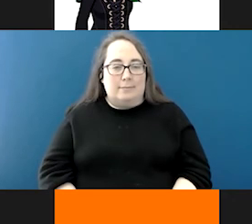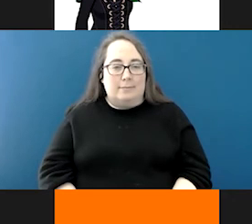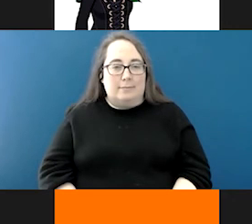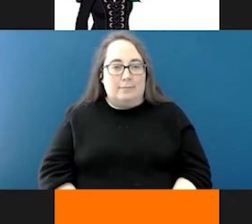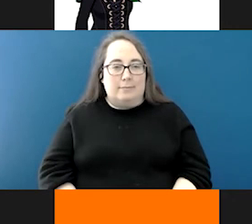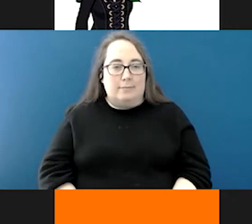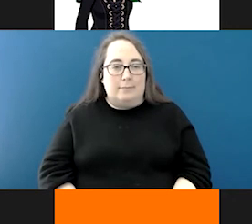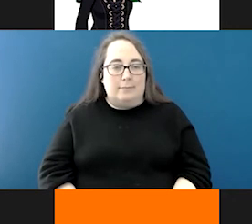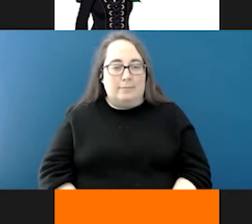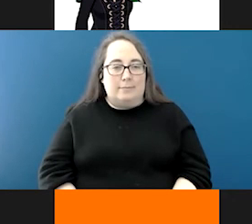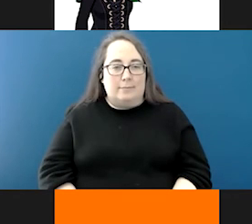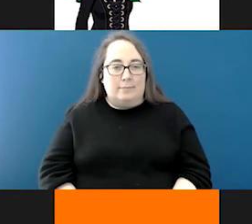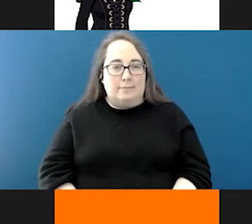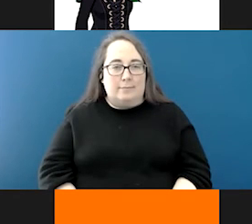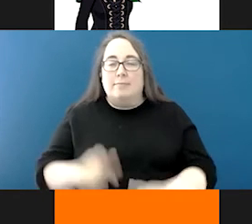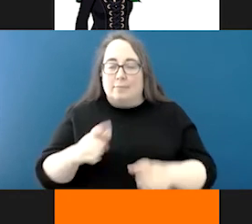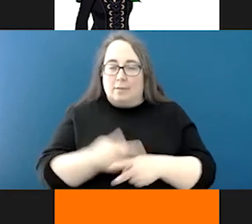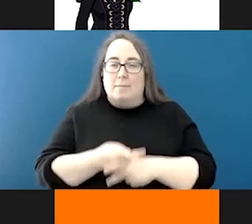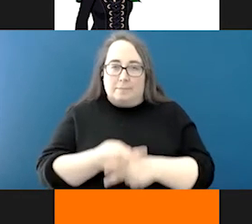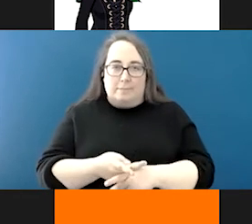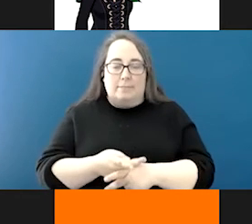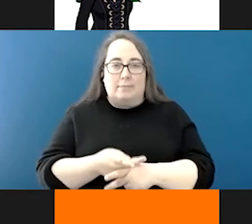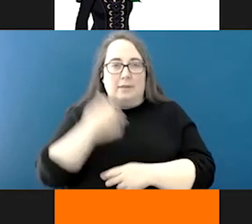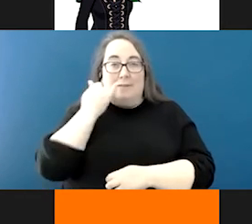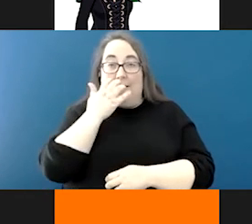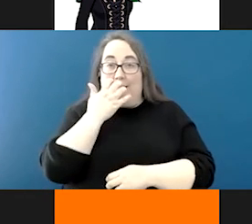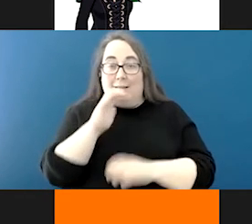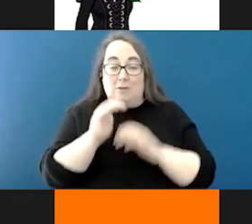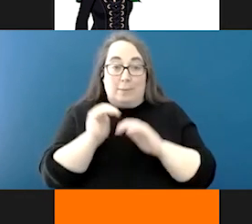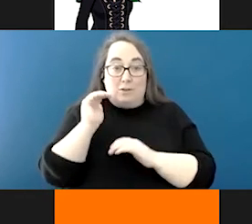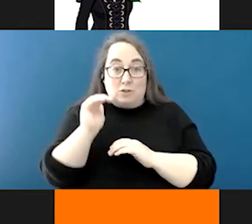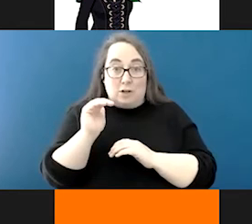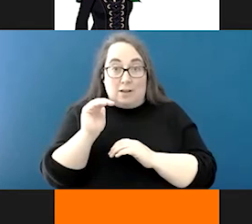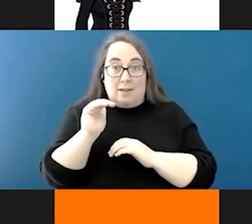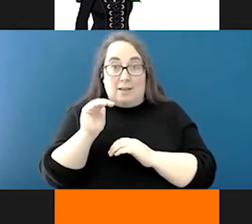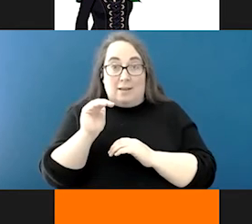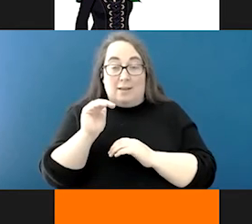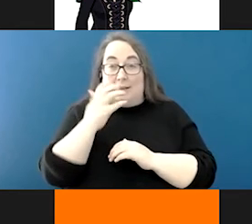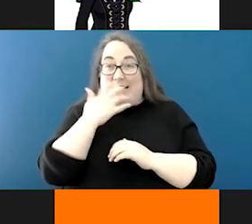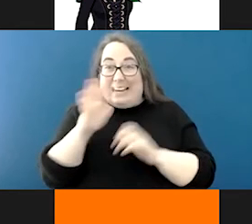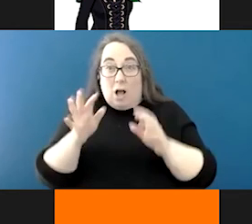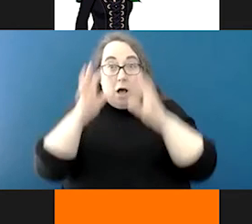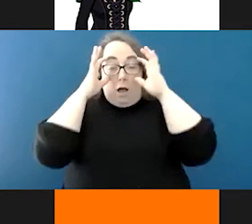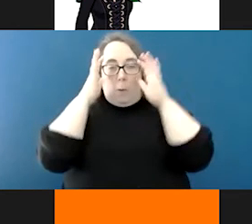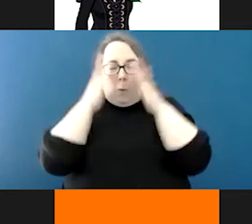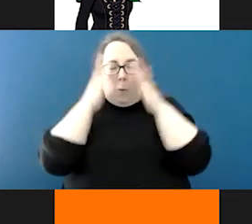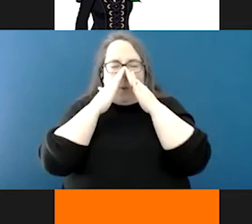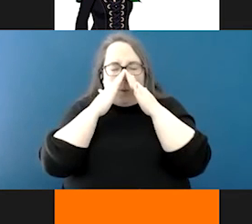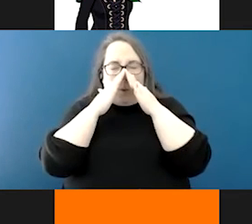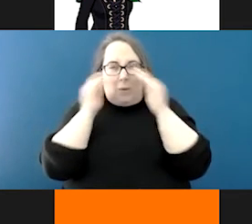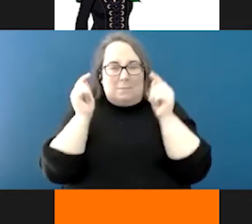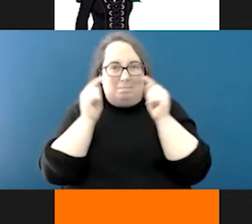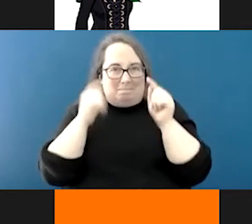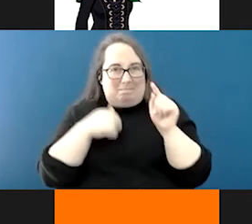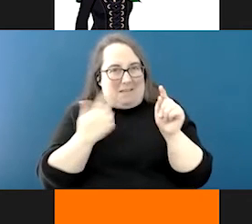You do have to be careful doing this, because if you heat it up and then you put it to your face too quickly, which I have